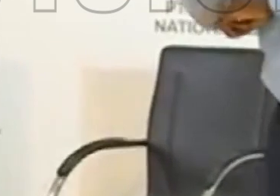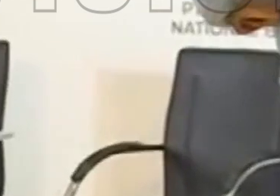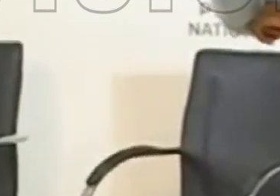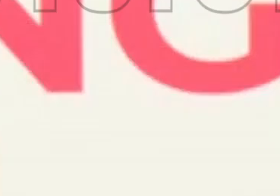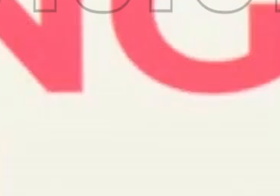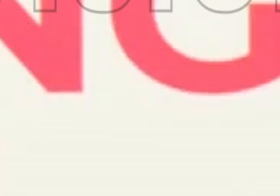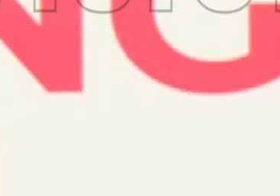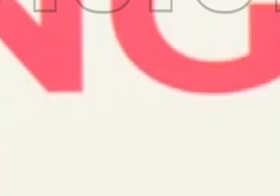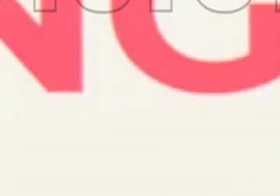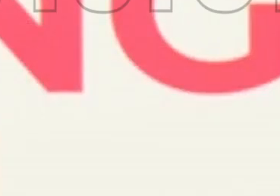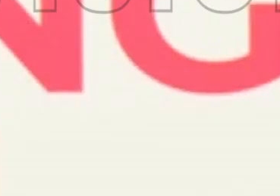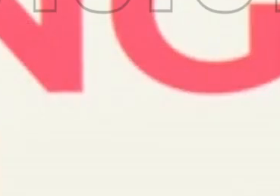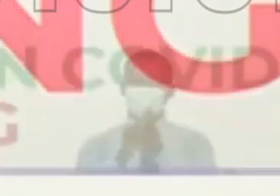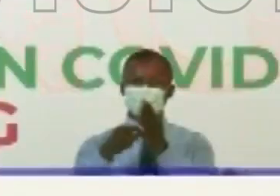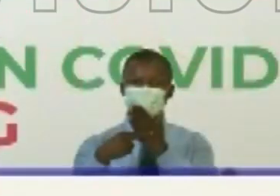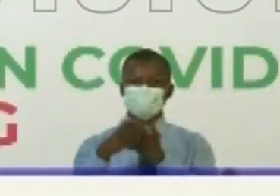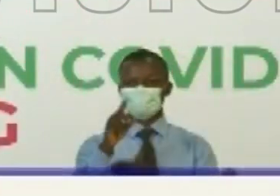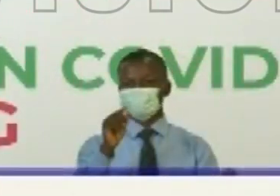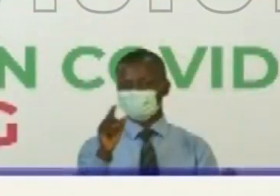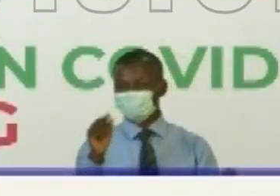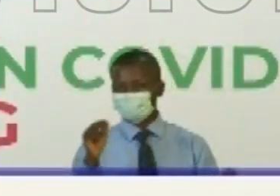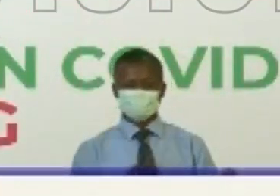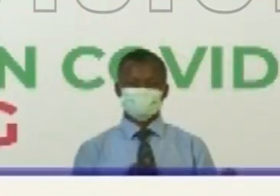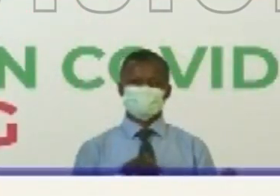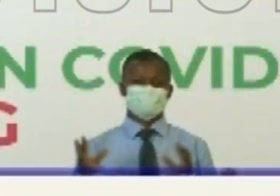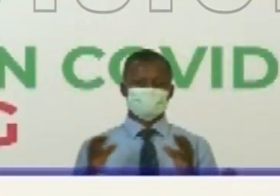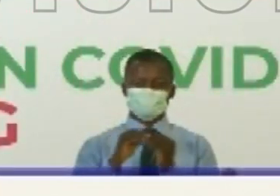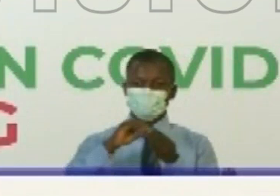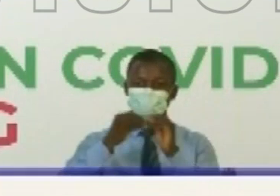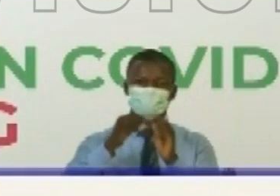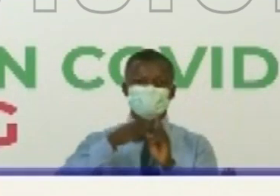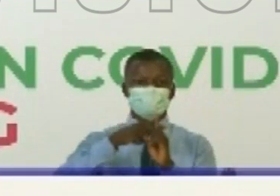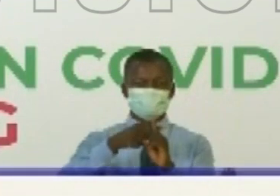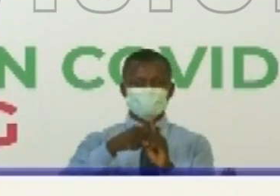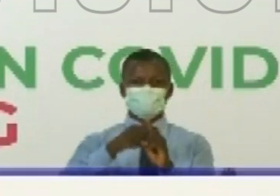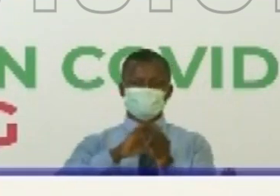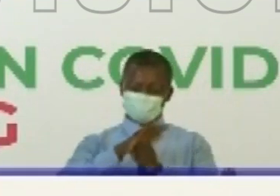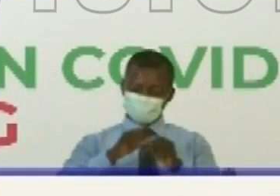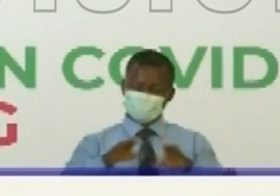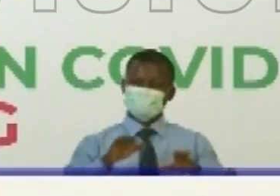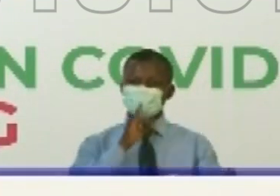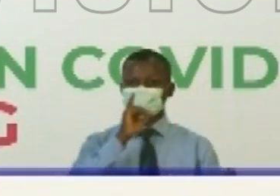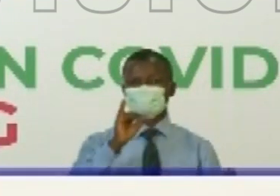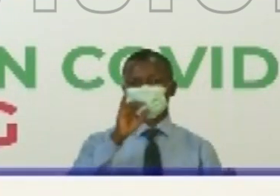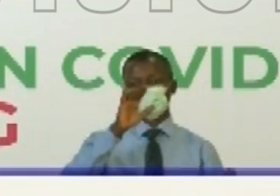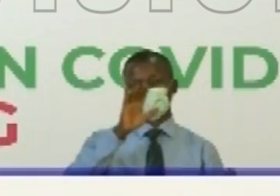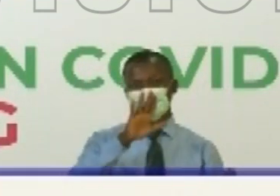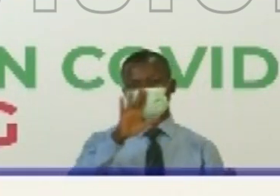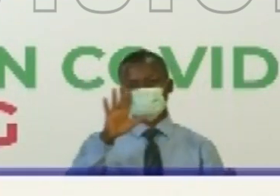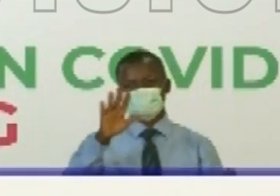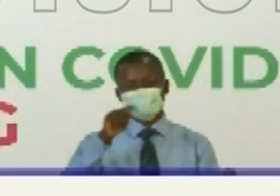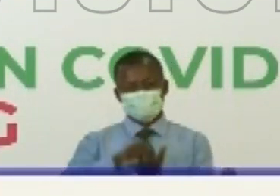September 2020. The total number of positive cases recorded in Nigeria is